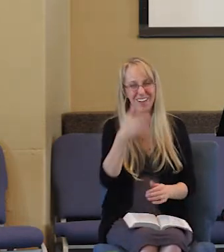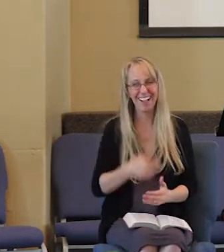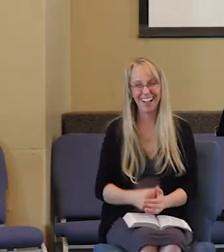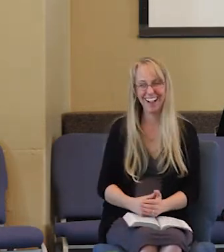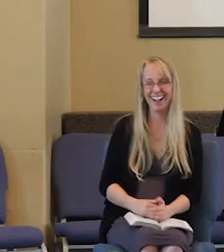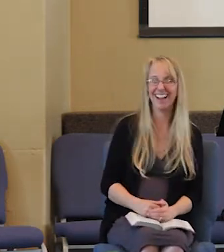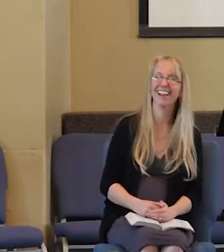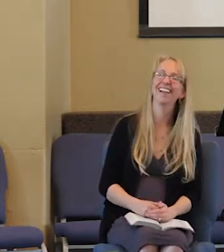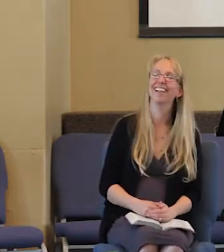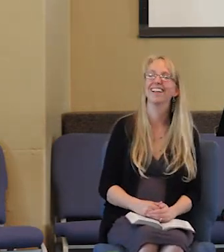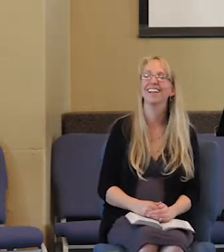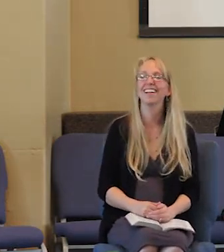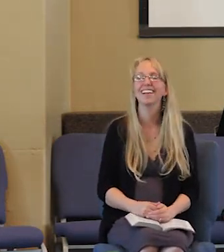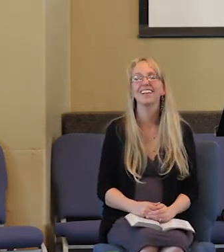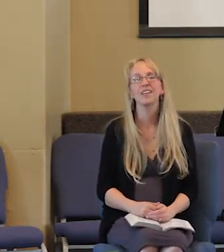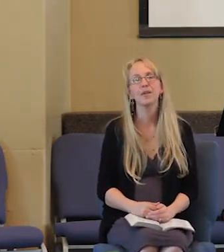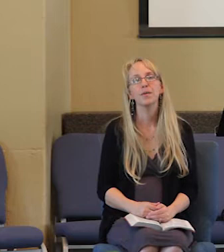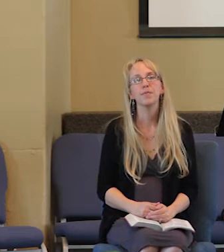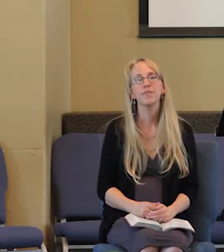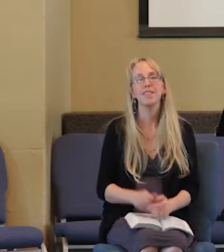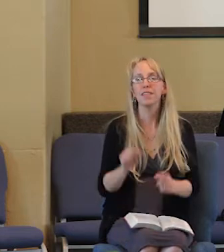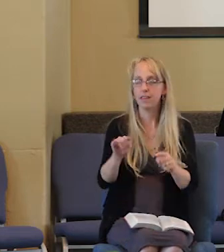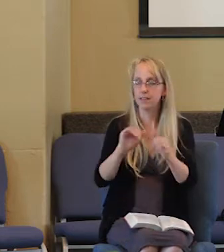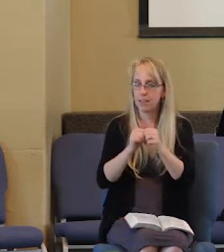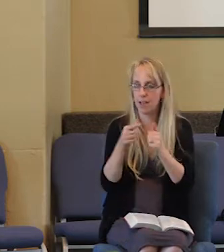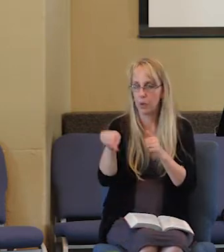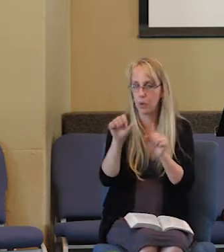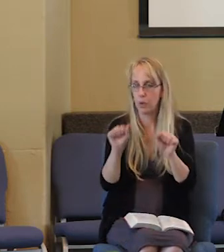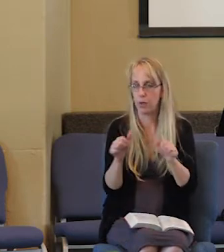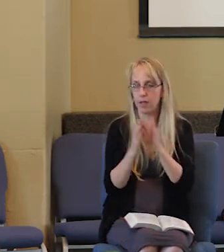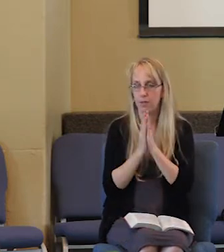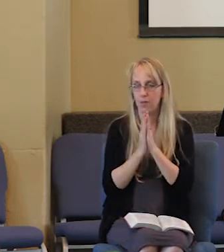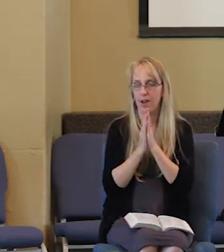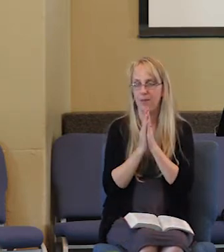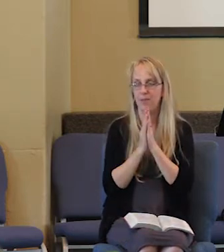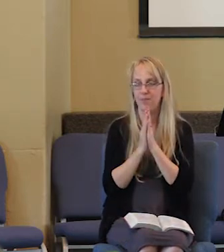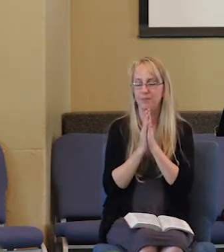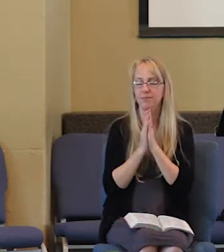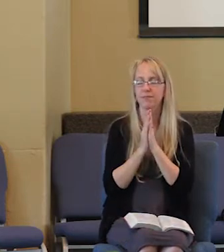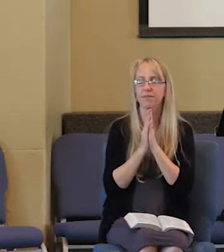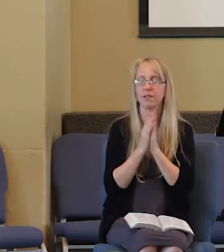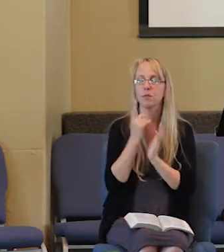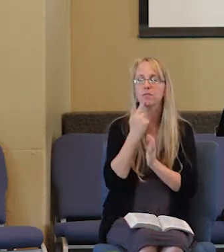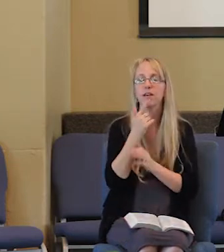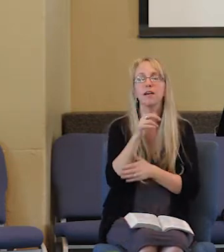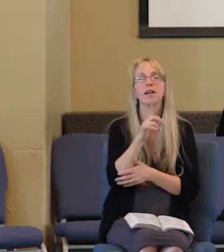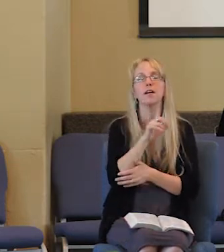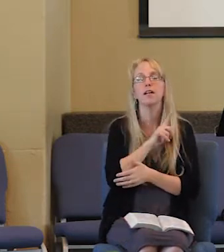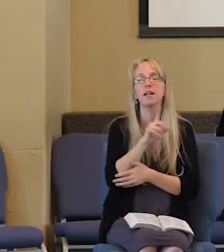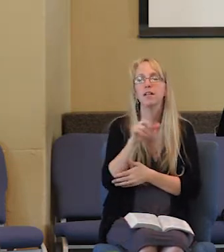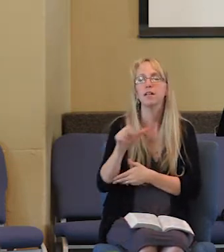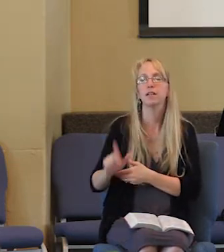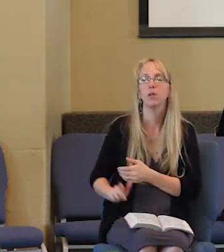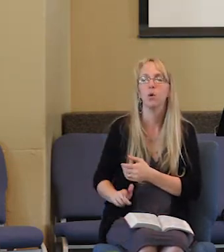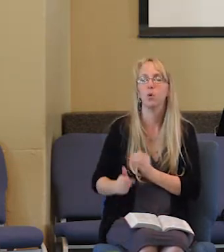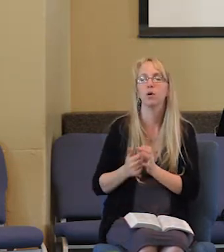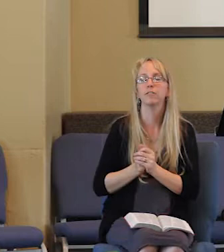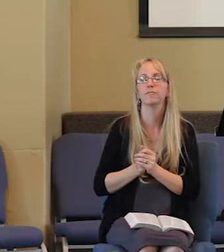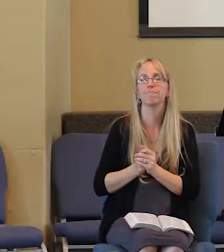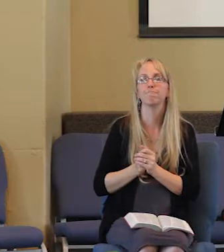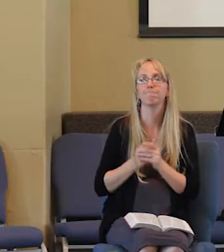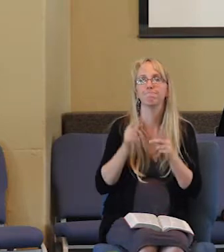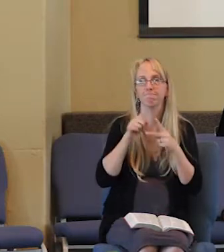Let's do this. Here's how you can pray. Lord, number one, God, change